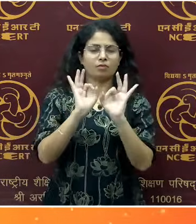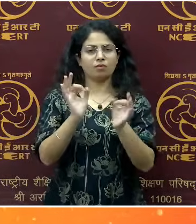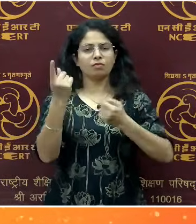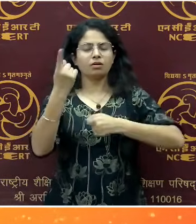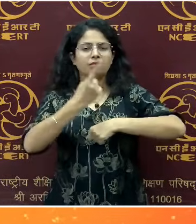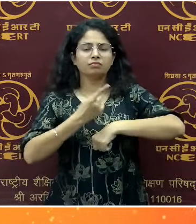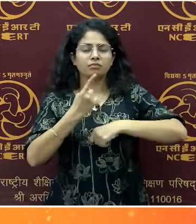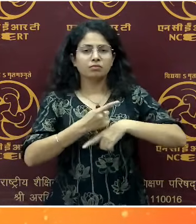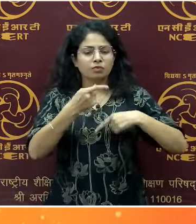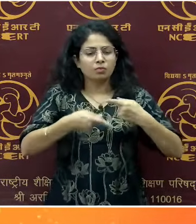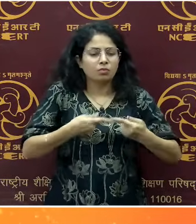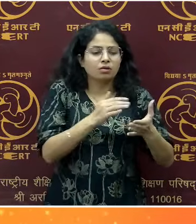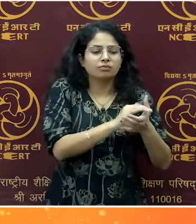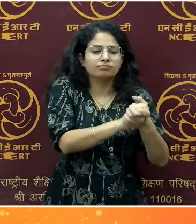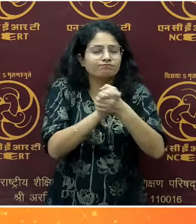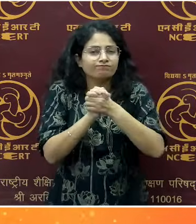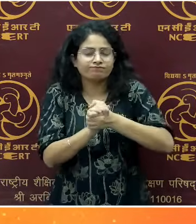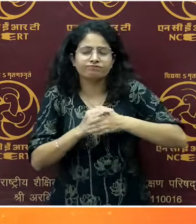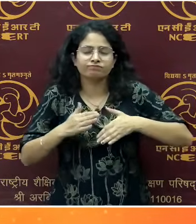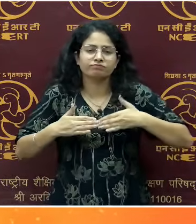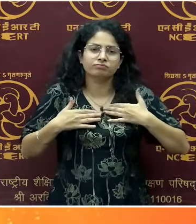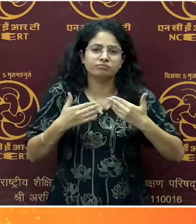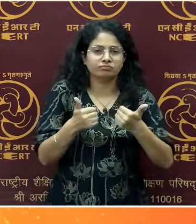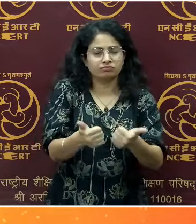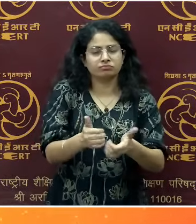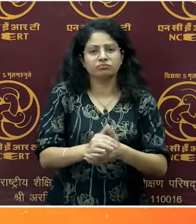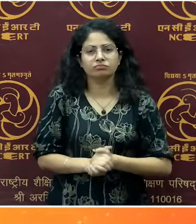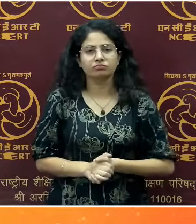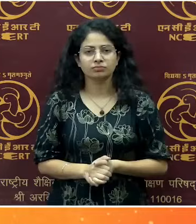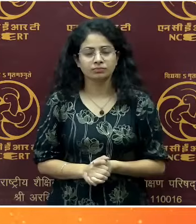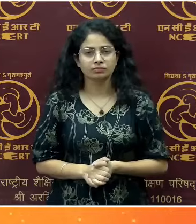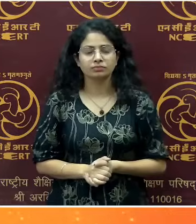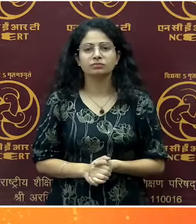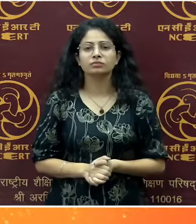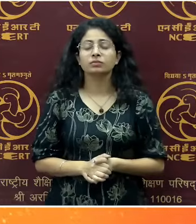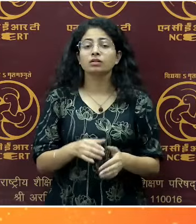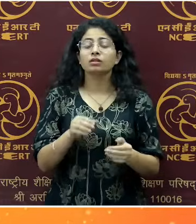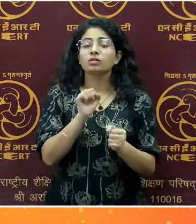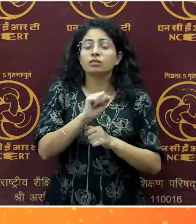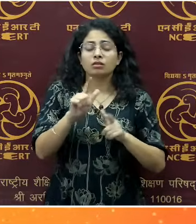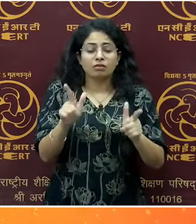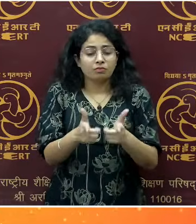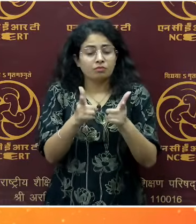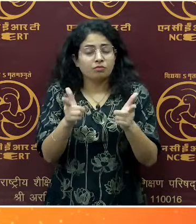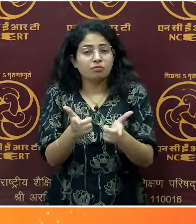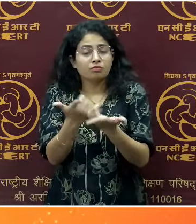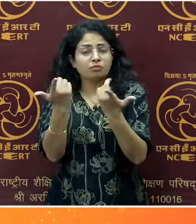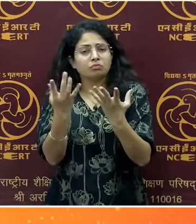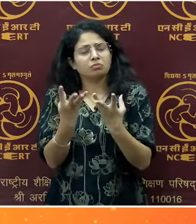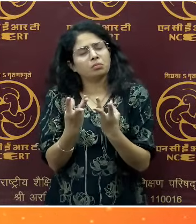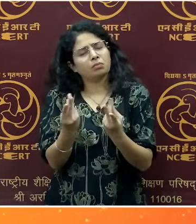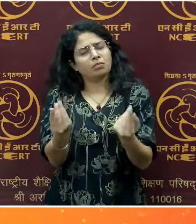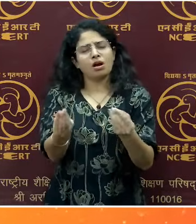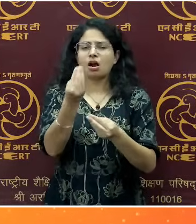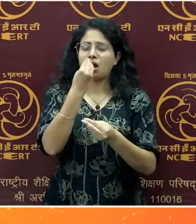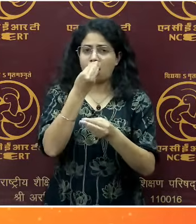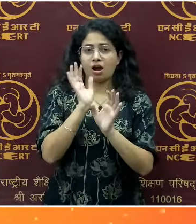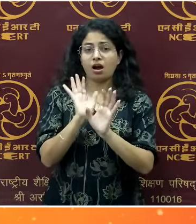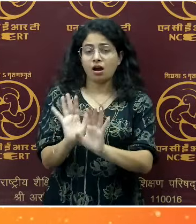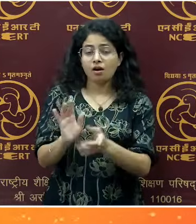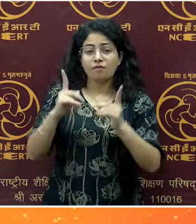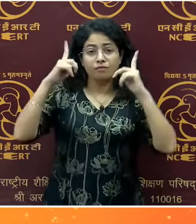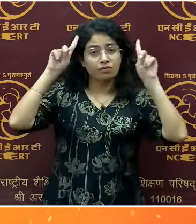warmly greeted his fellow animals and birds. Though the forest offered plenty of food, the